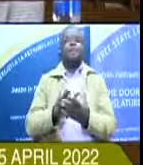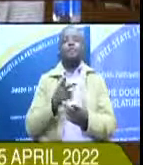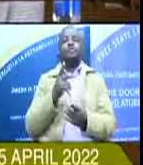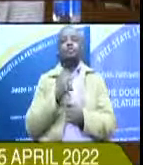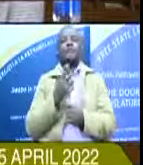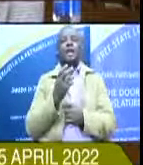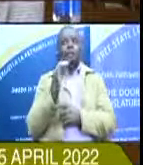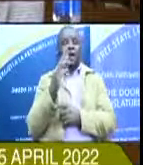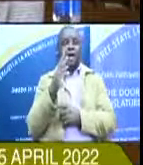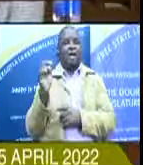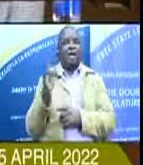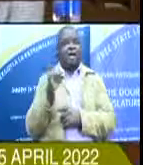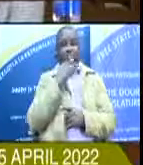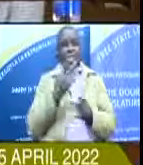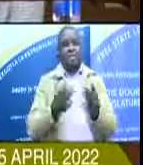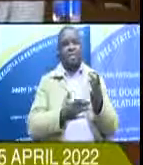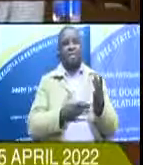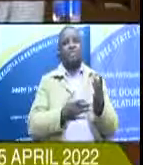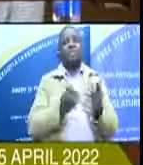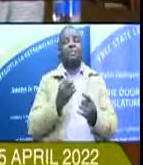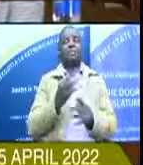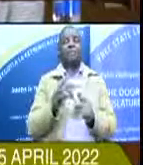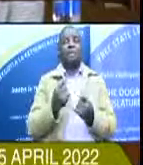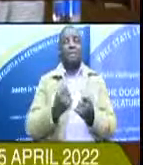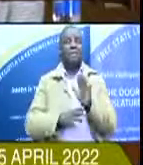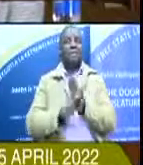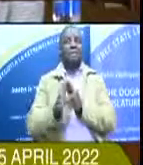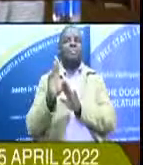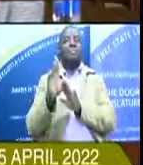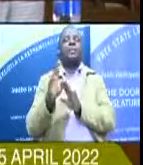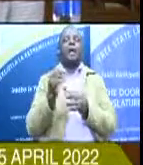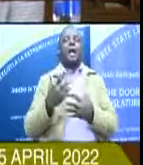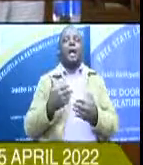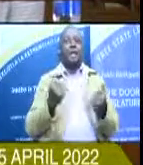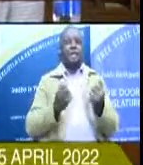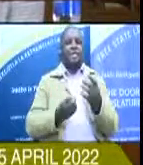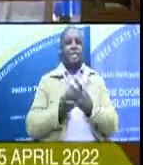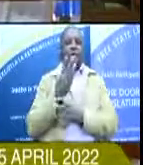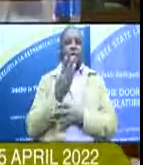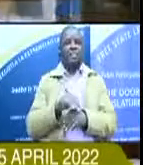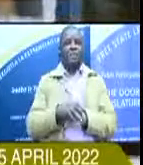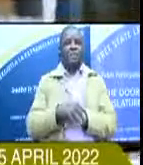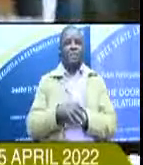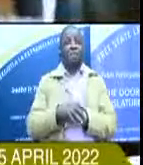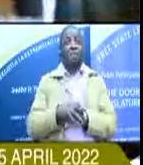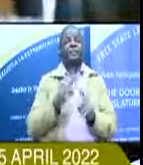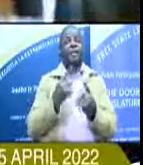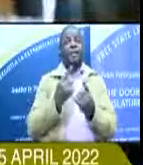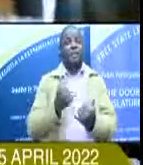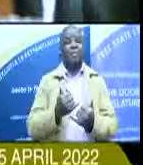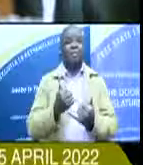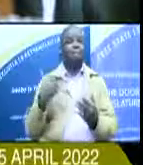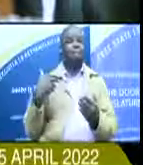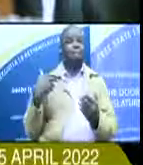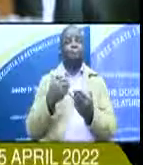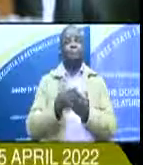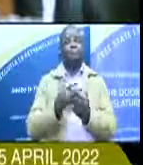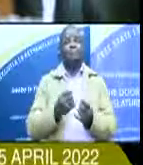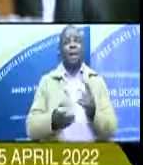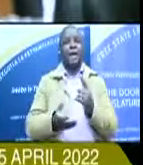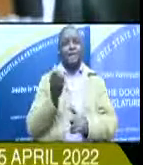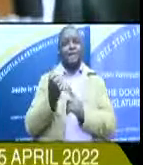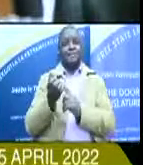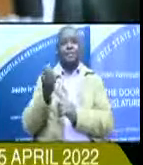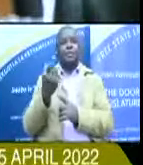to improve health outcomes. Additionally, the department made significant strides in